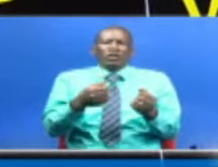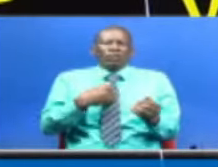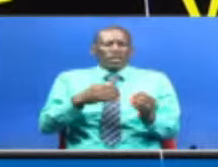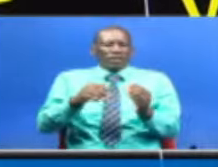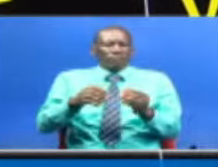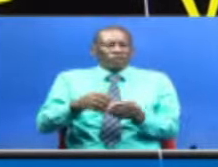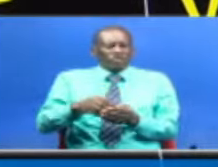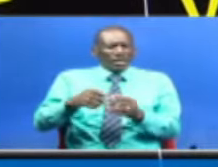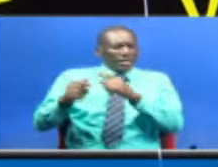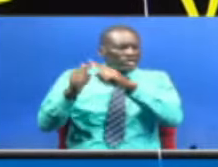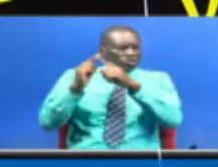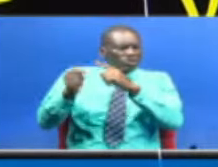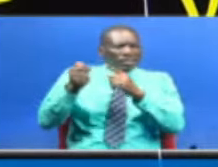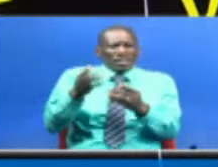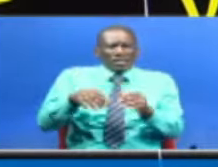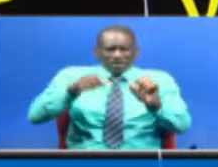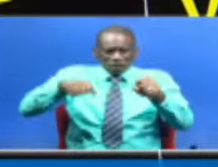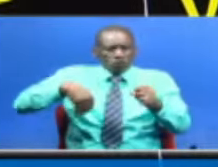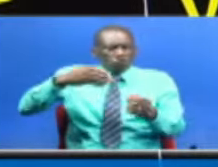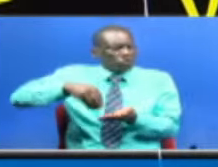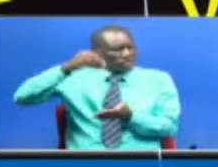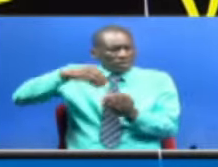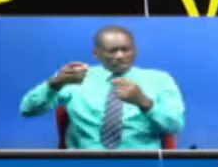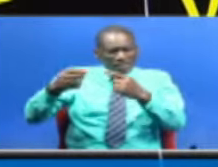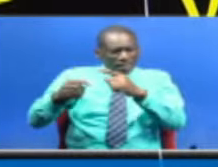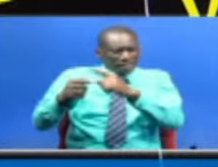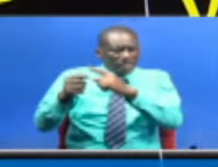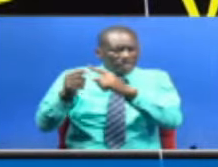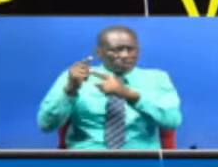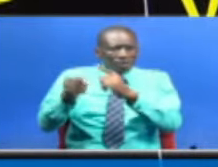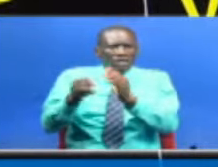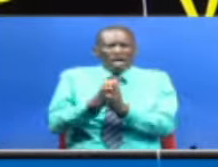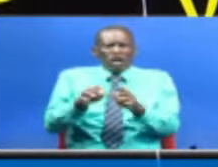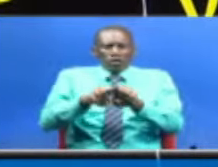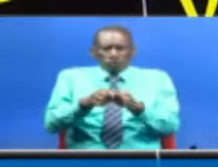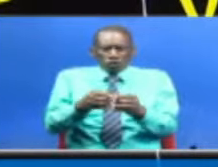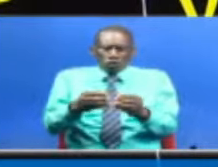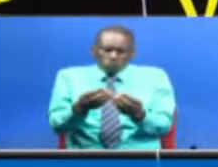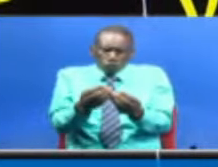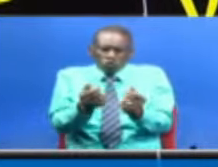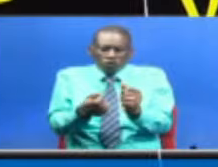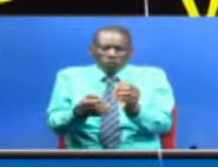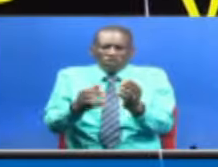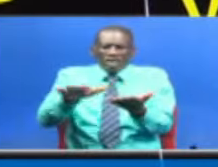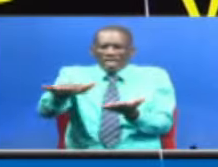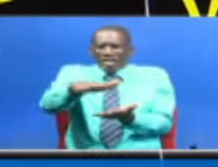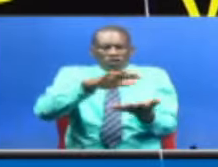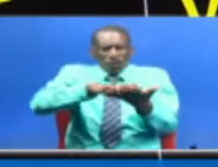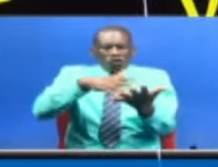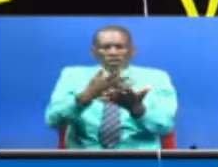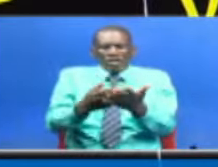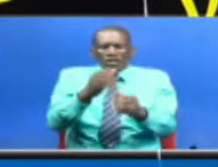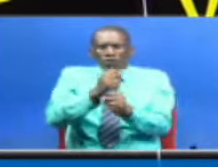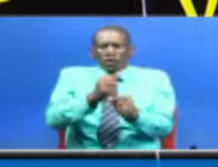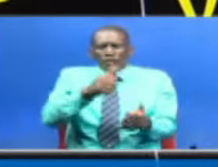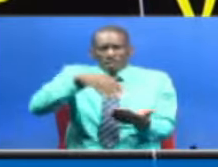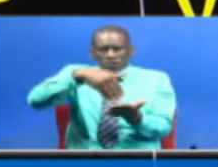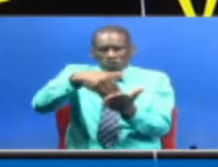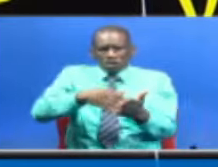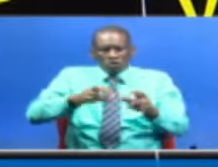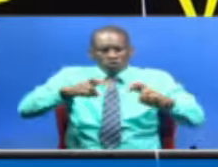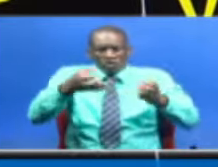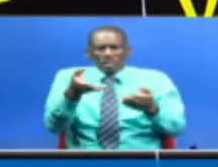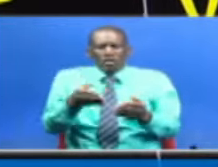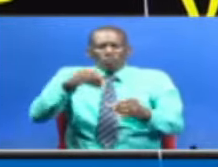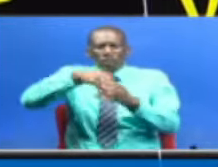definitely, you always learn. And it also reveals areas of the network that are weak. Mm-hmm. And we are already looking into it. Mm-hmm. We have invested